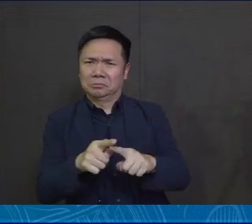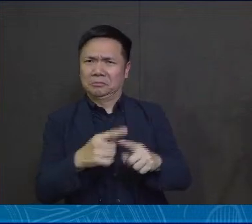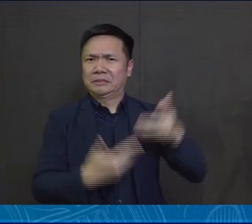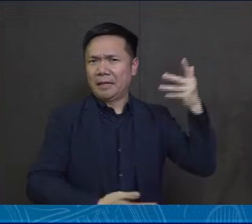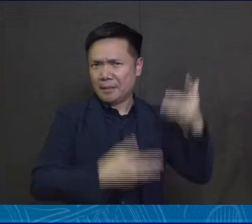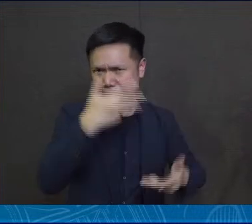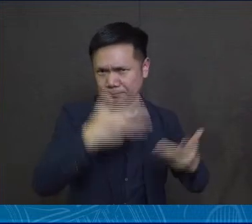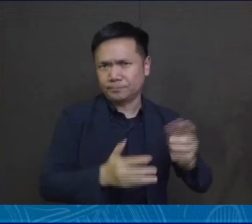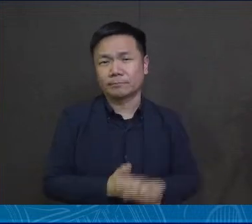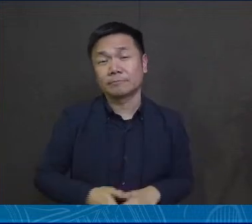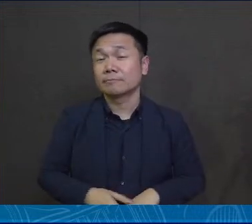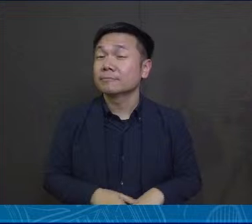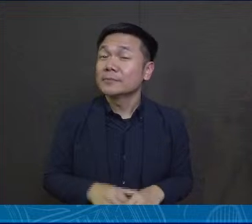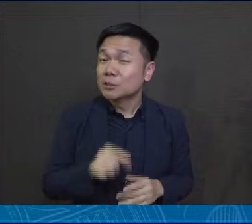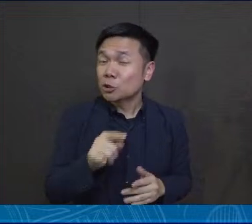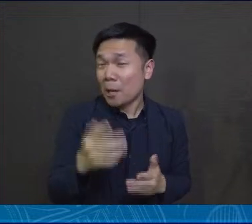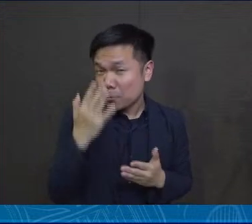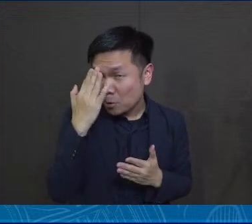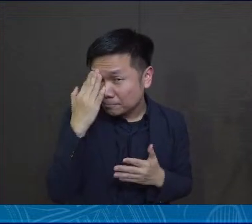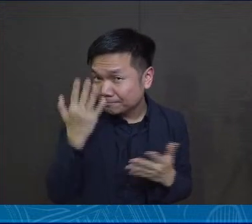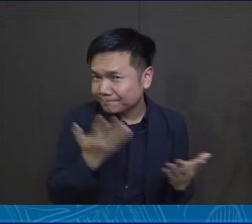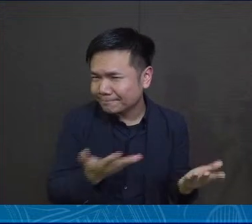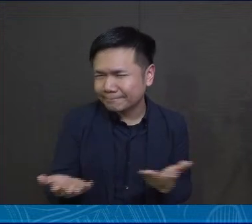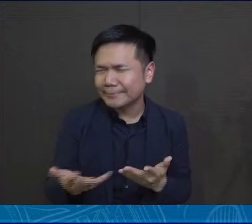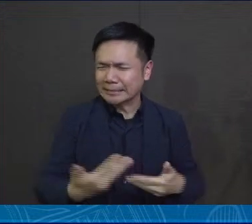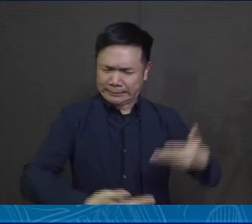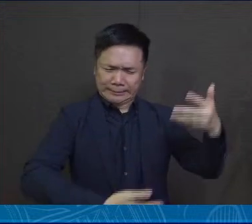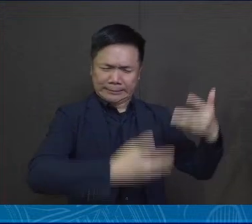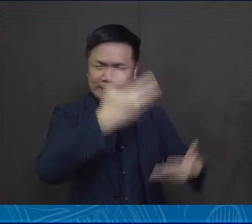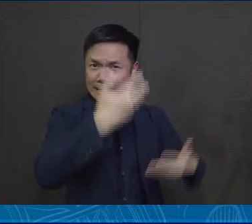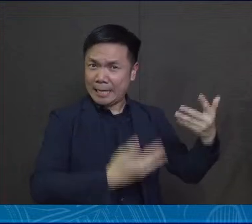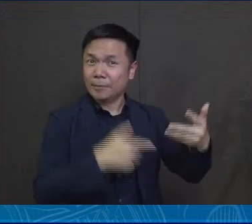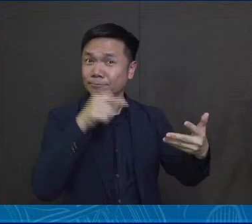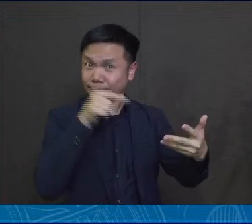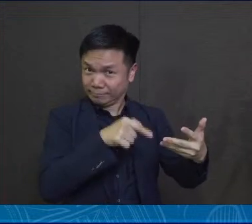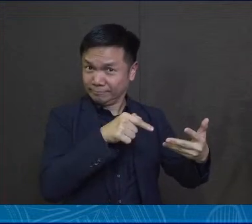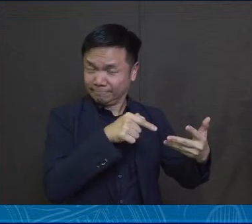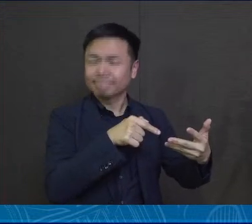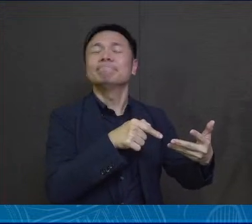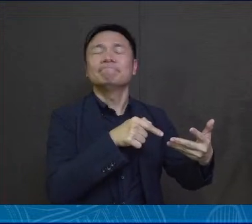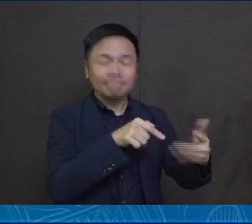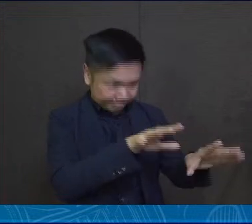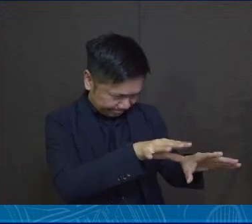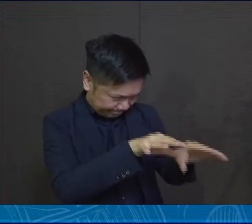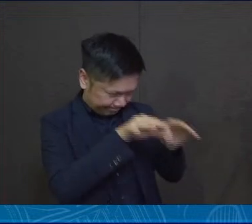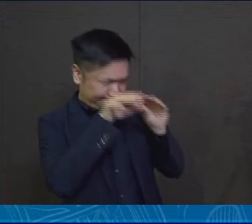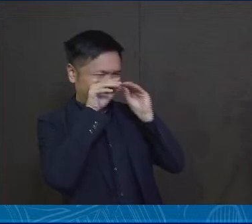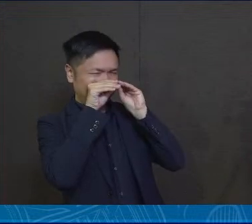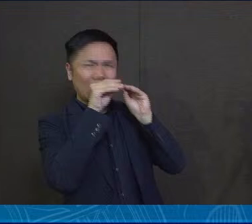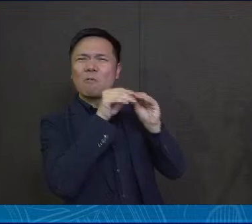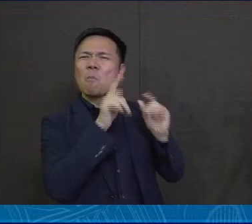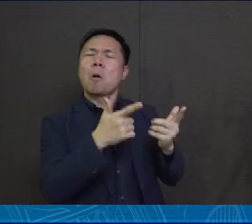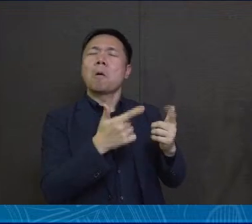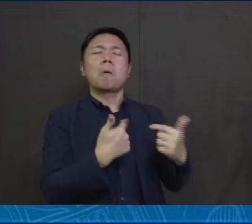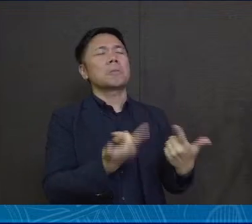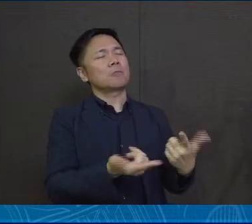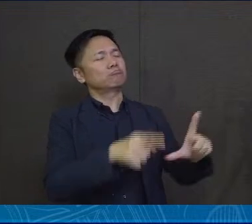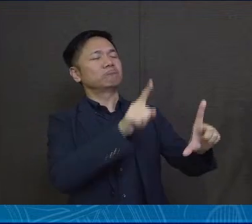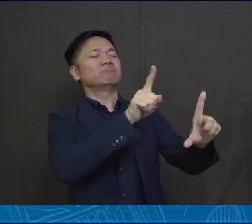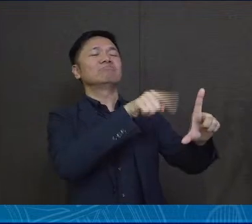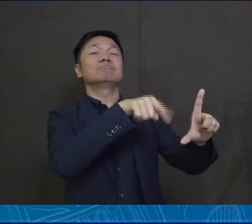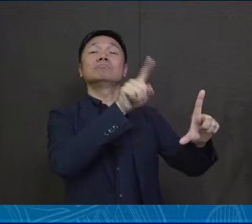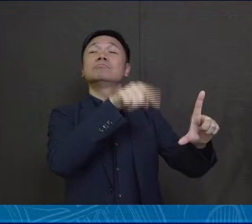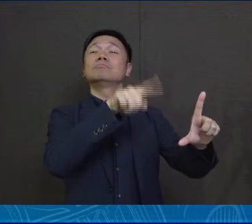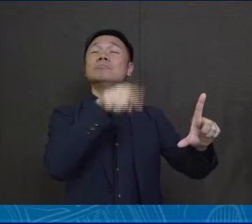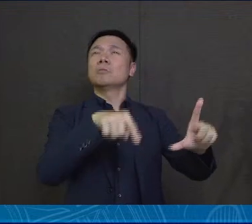time as well, there's starting to be recognition that data can be captured not just in neat data sets that might fit within